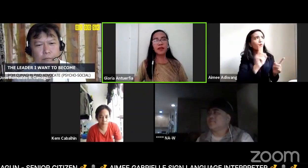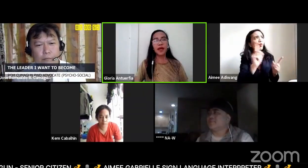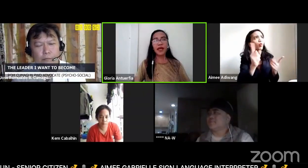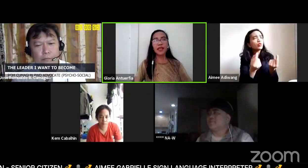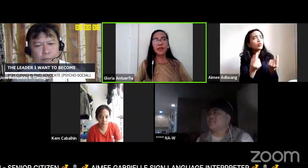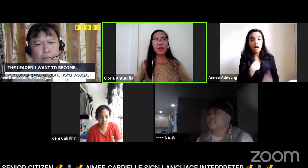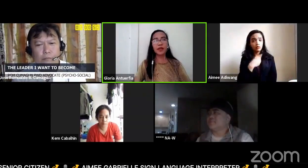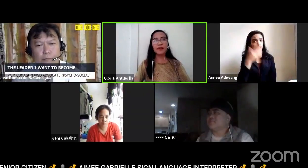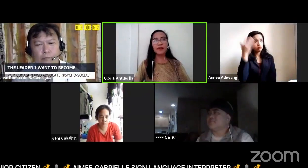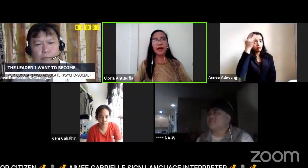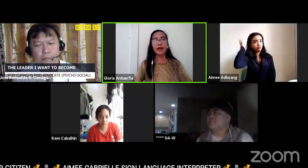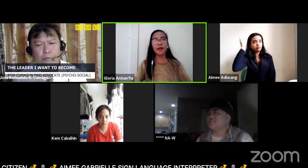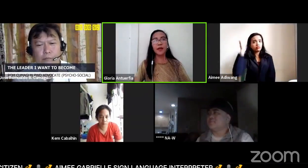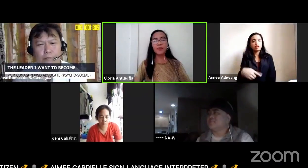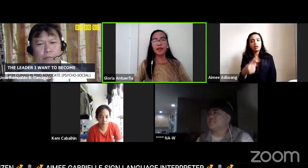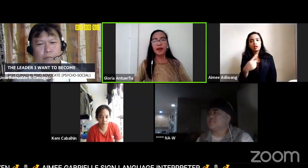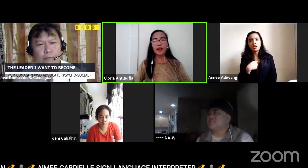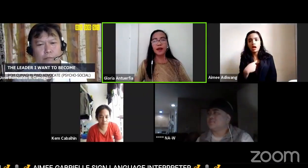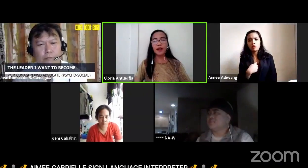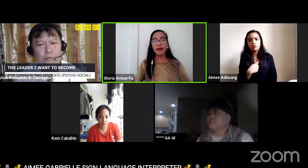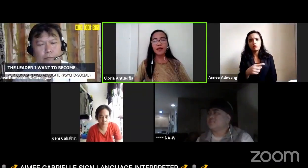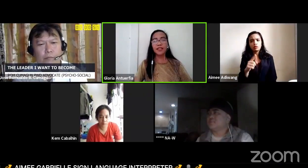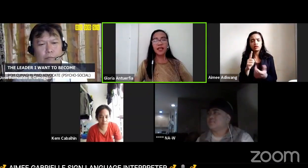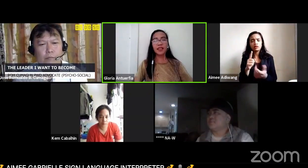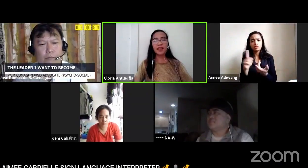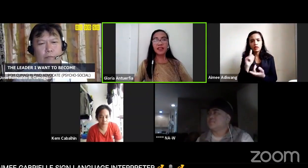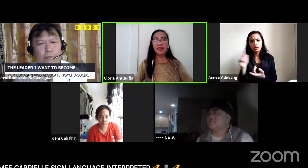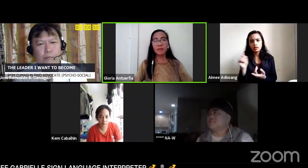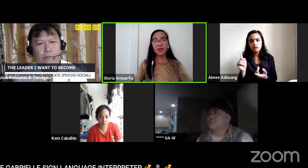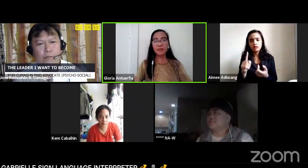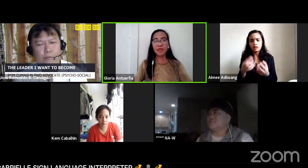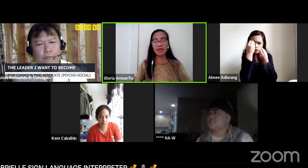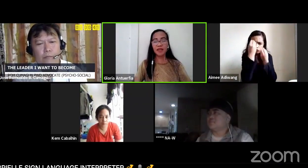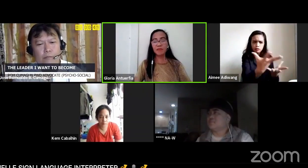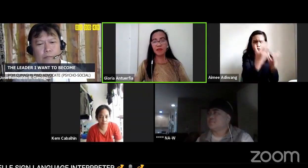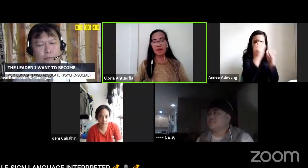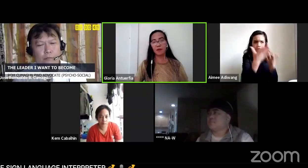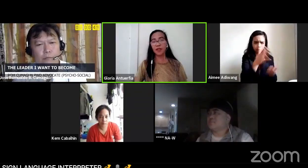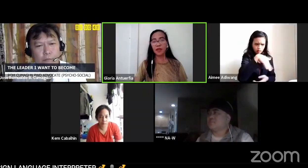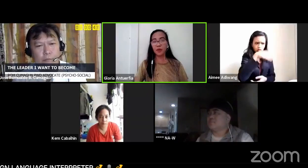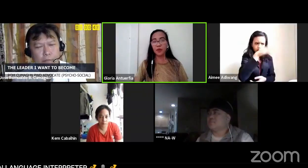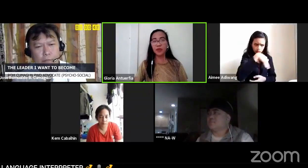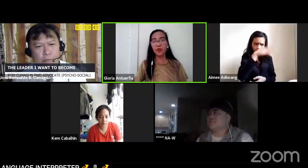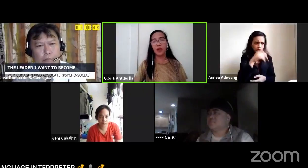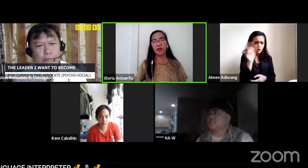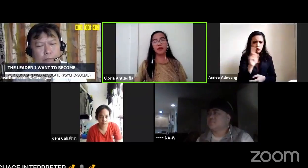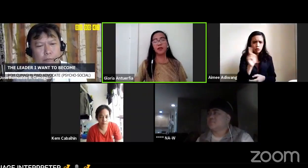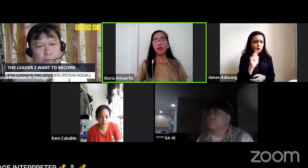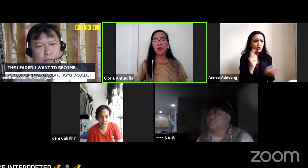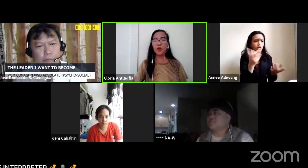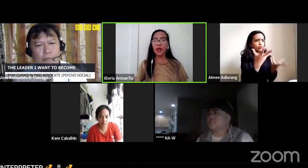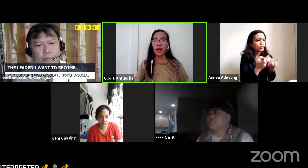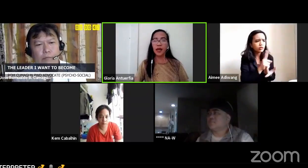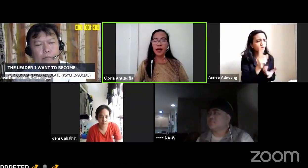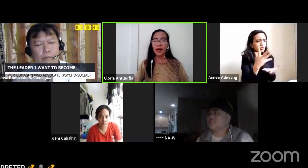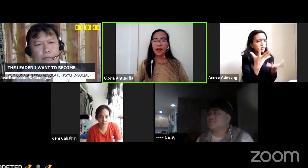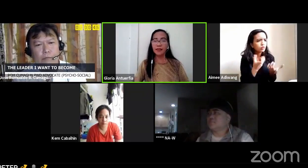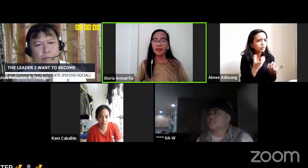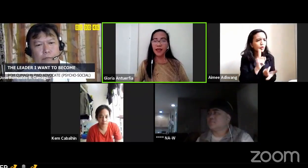sensitive to that. I keep on uh, telling them that come here, come here. What do you want?